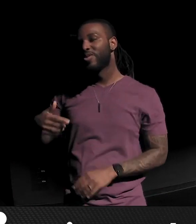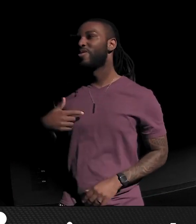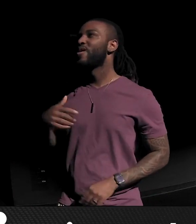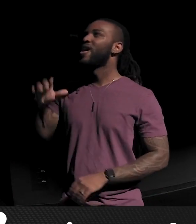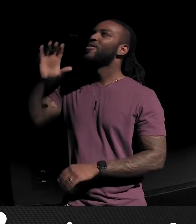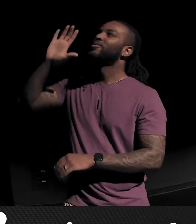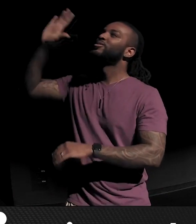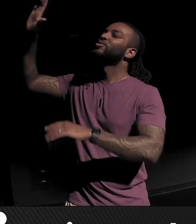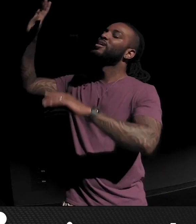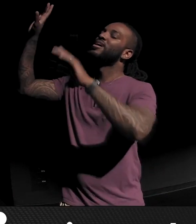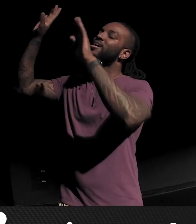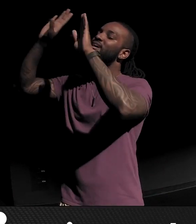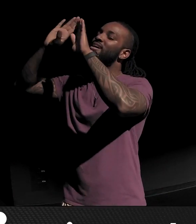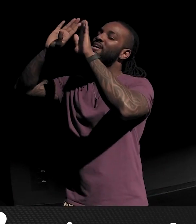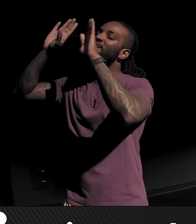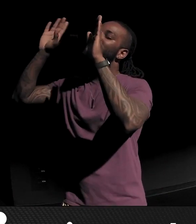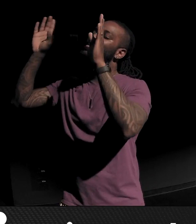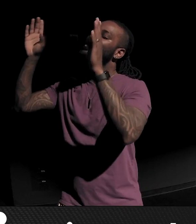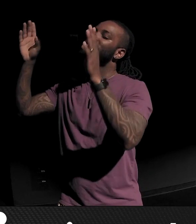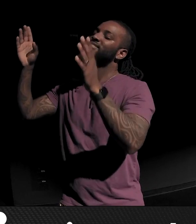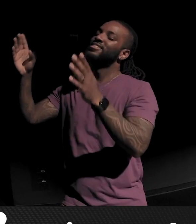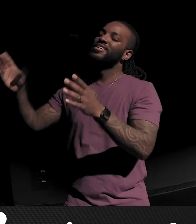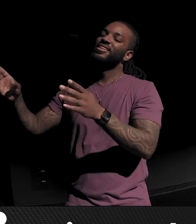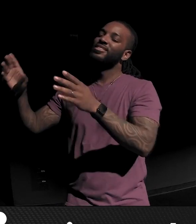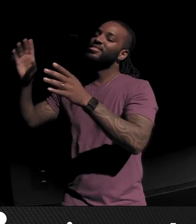Oh, I will dwell